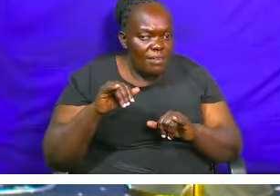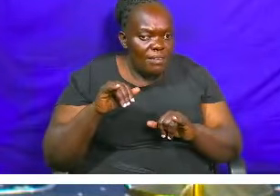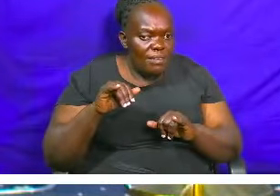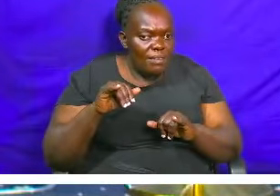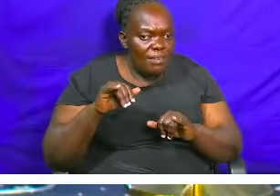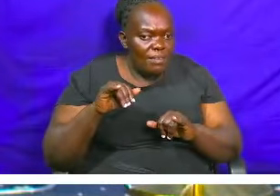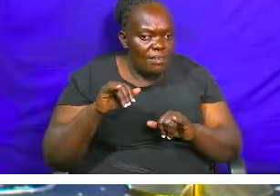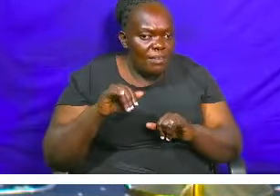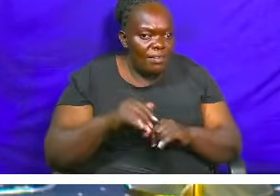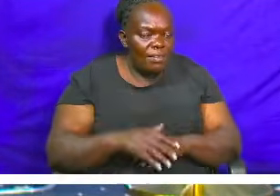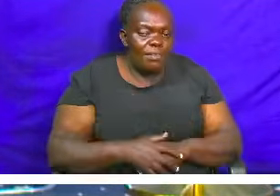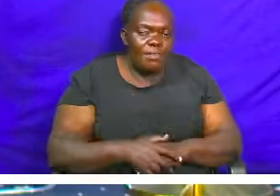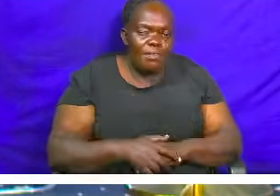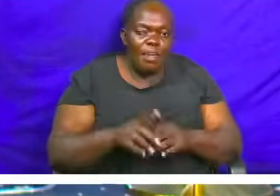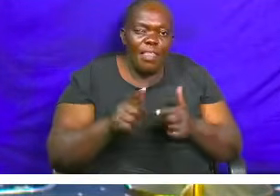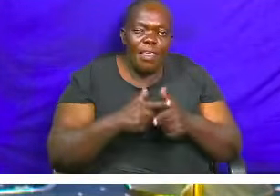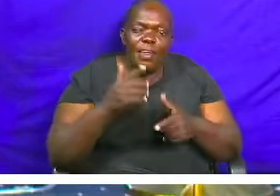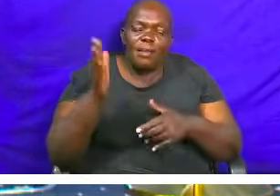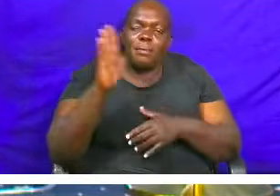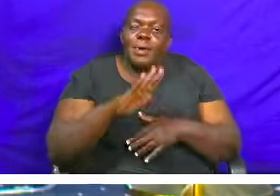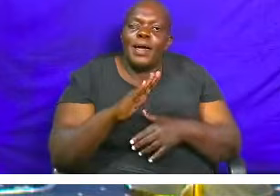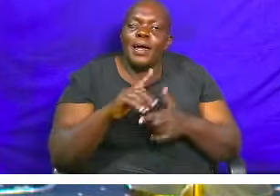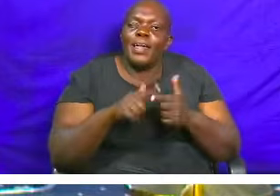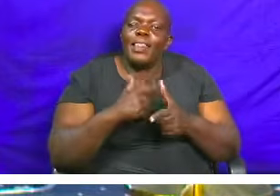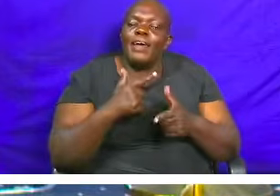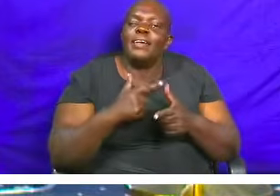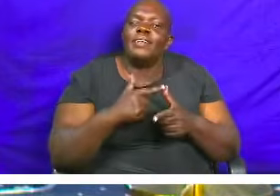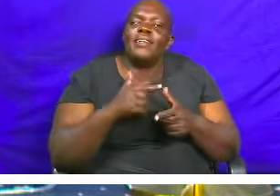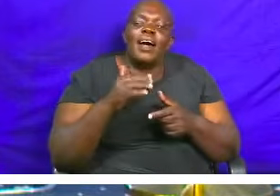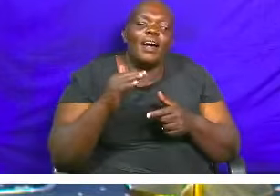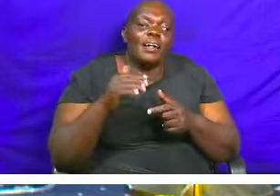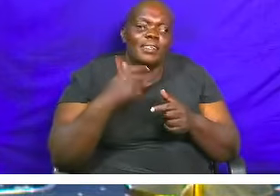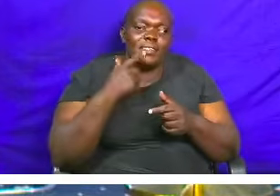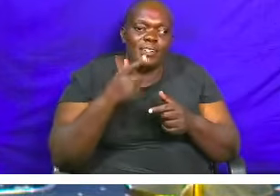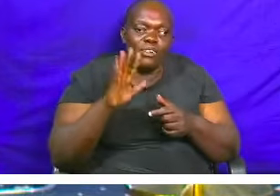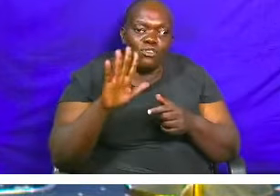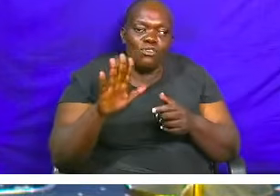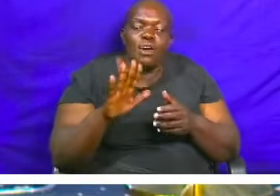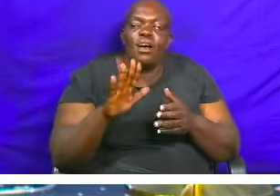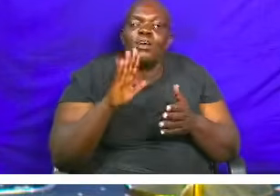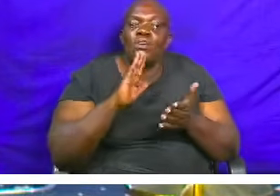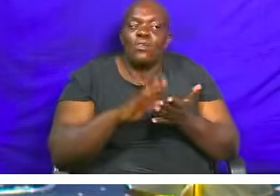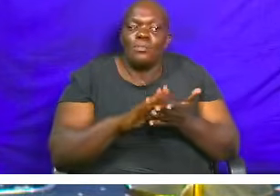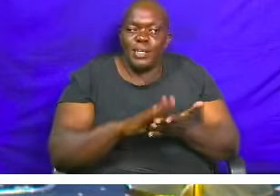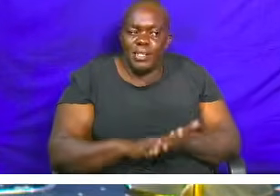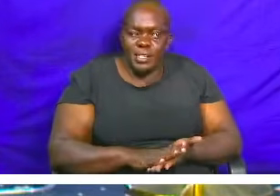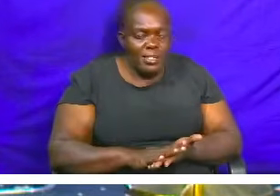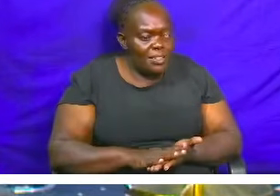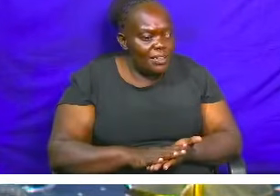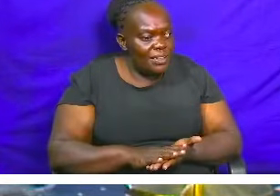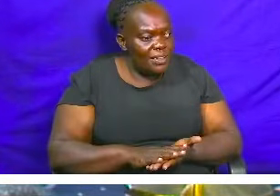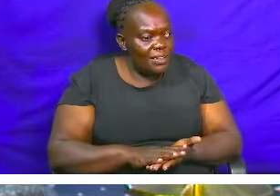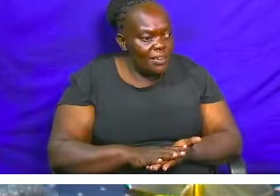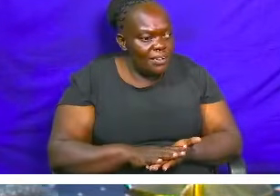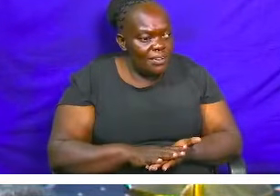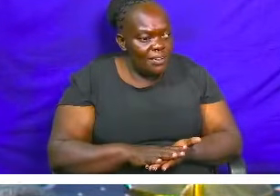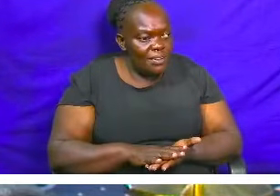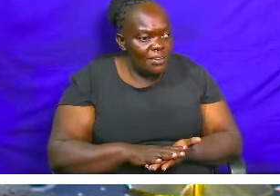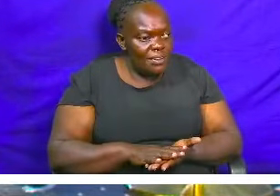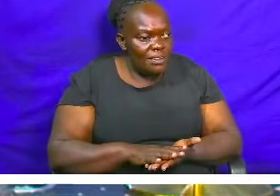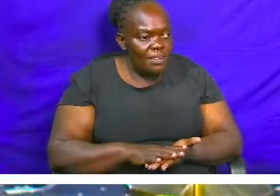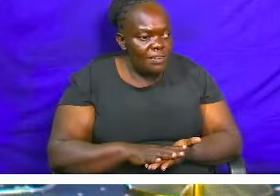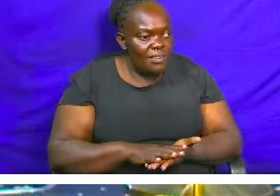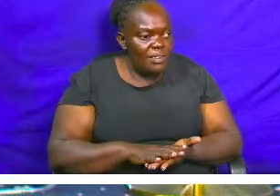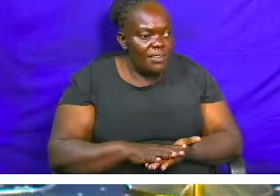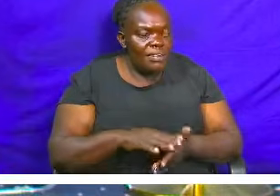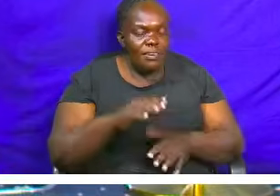finish. And then when you come back to you, engineer, you just also give your closing remarks as you answer those 3 questions. Yes.